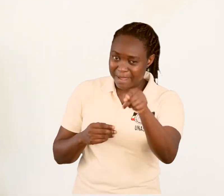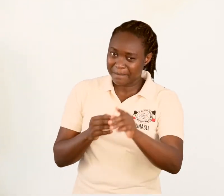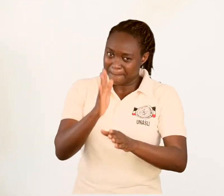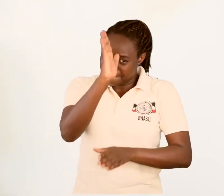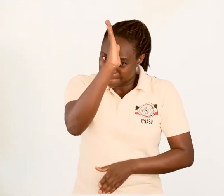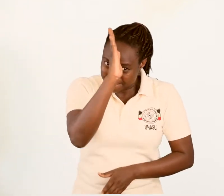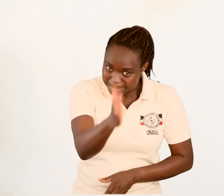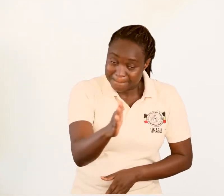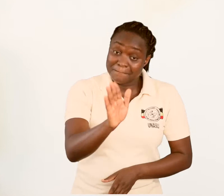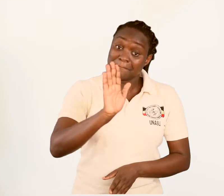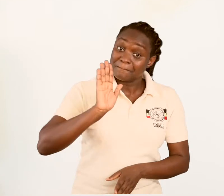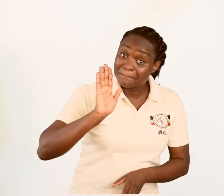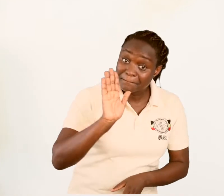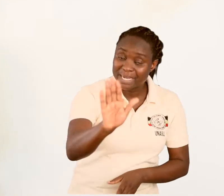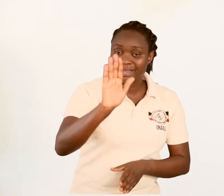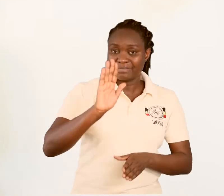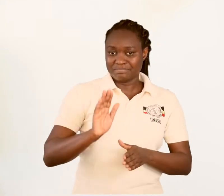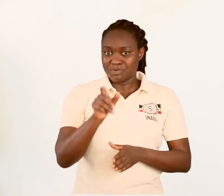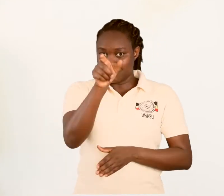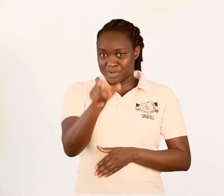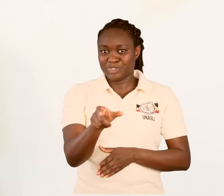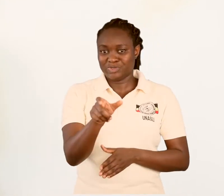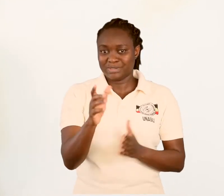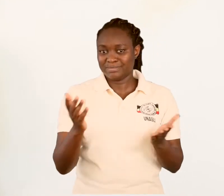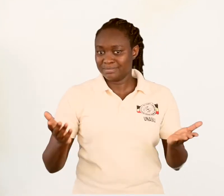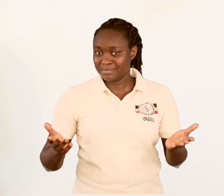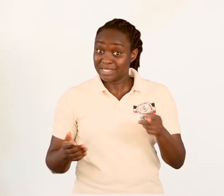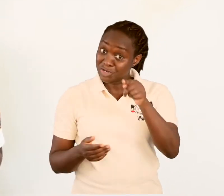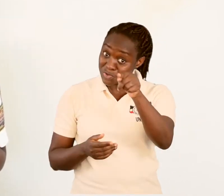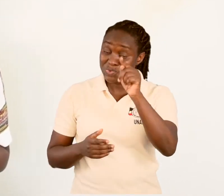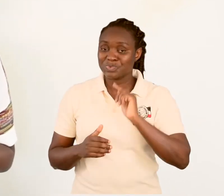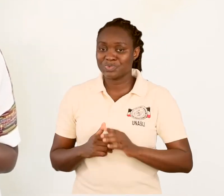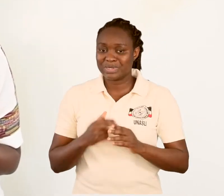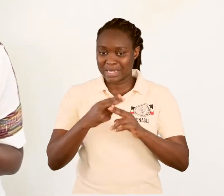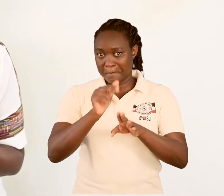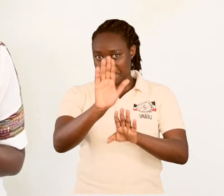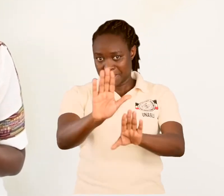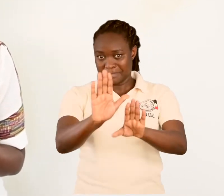person, a specific person, and that is you.